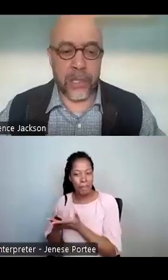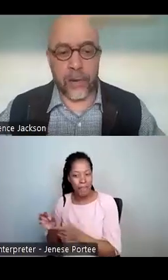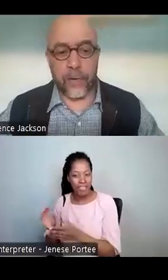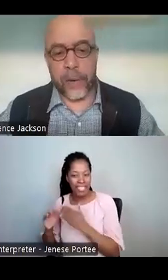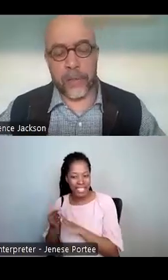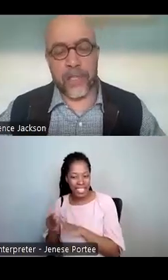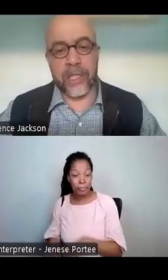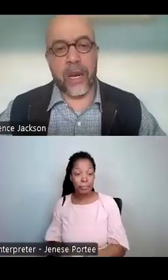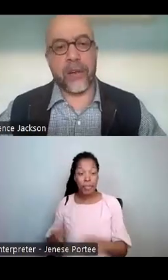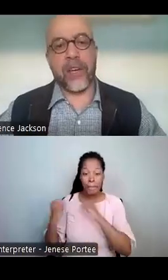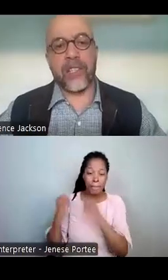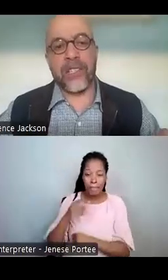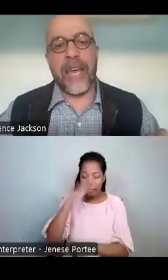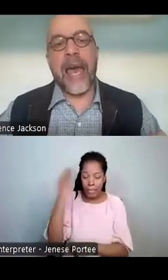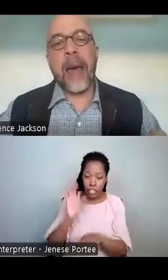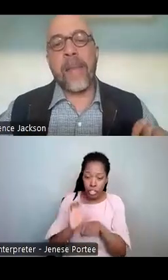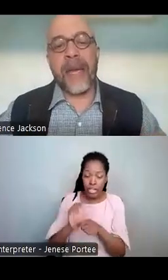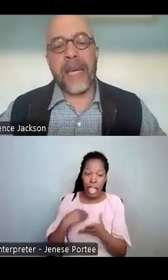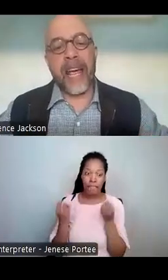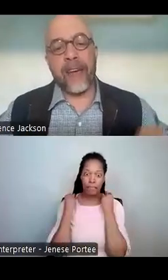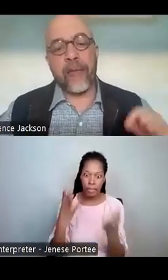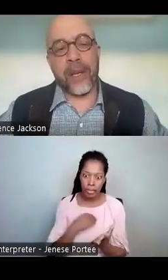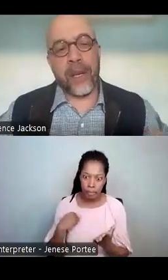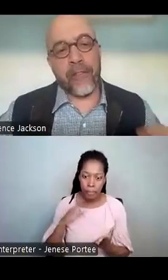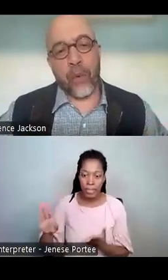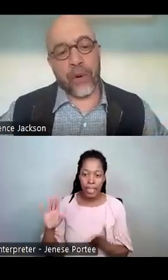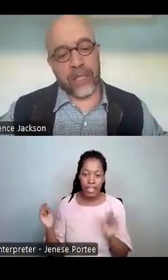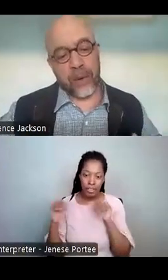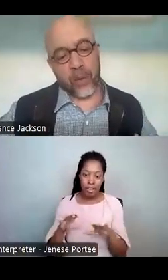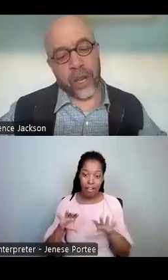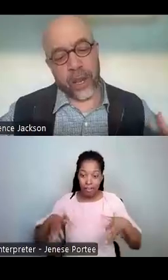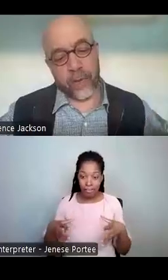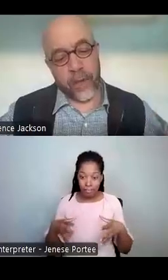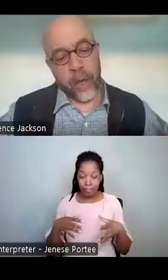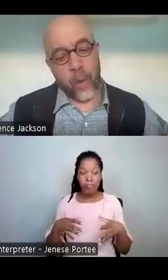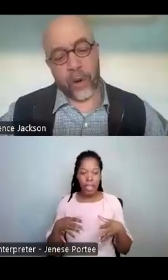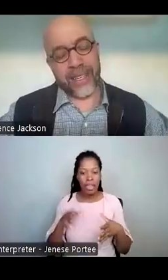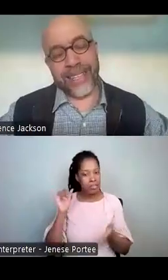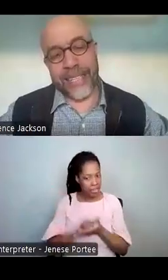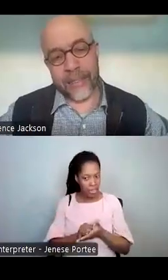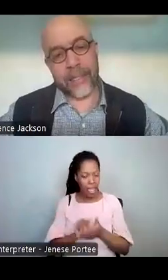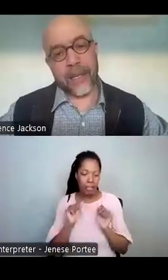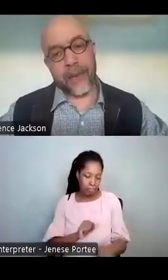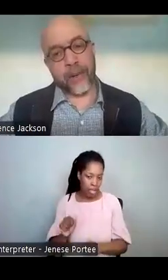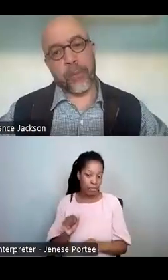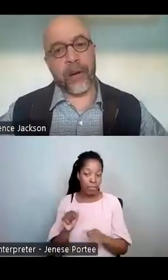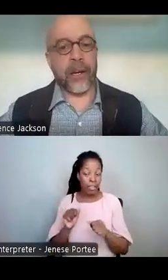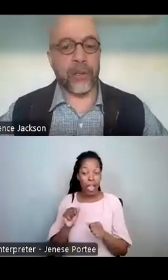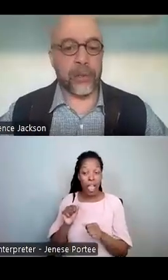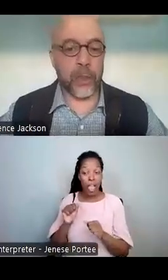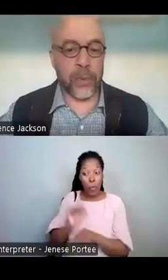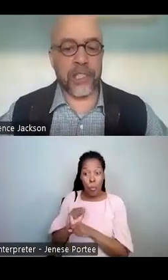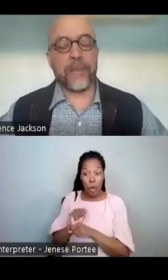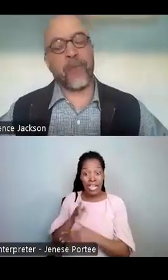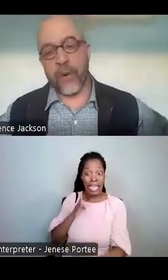thousands of members in its congregations may have been a force that would have worked against African American